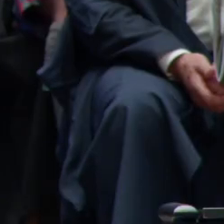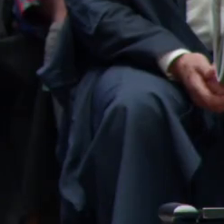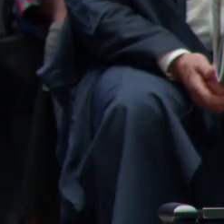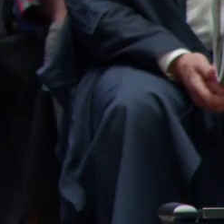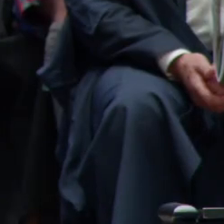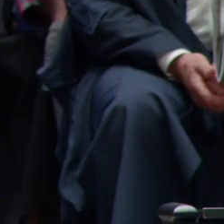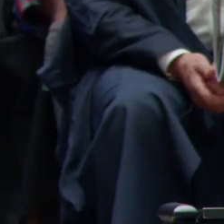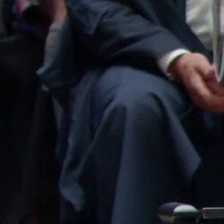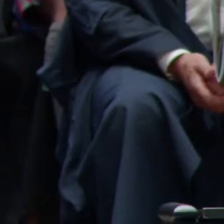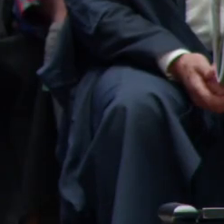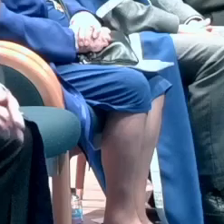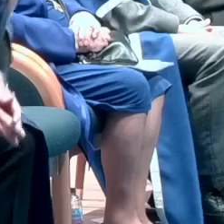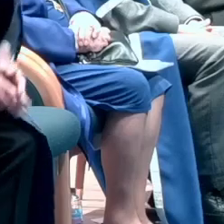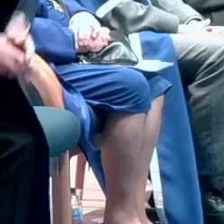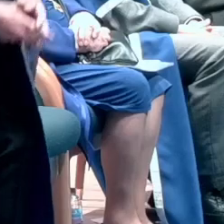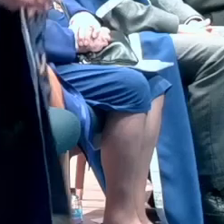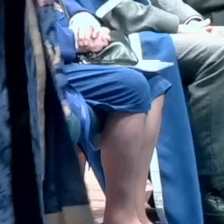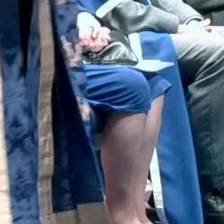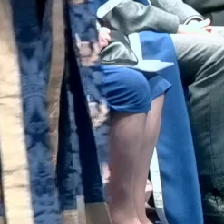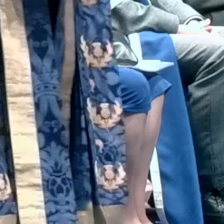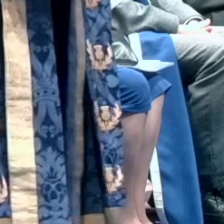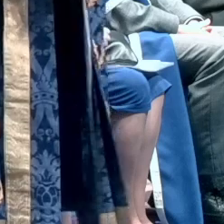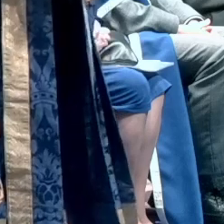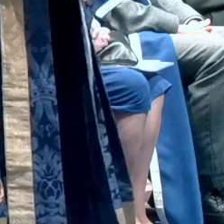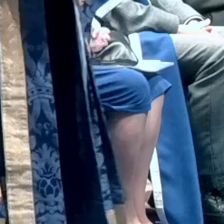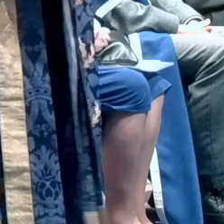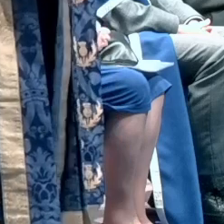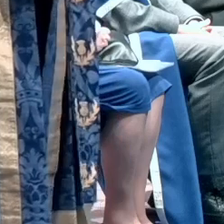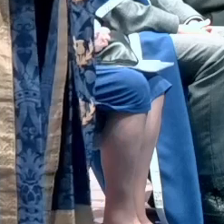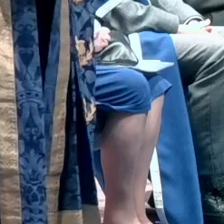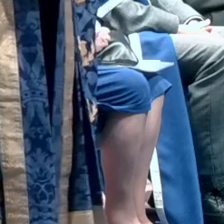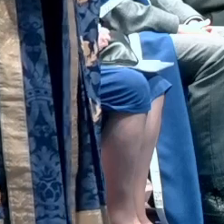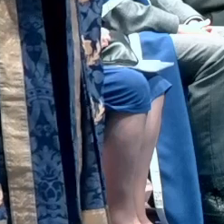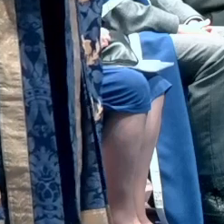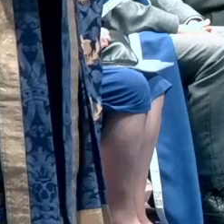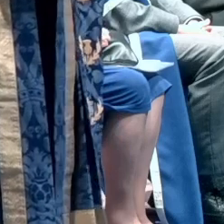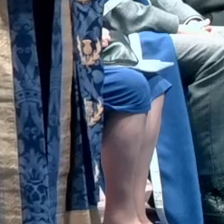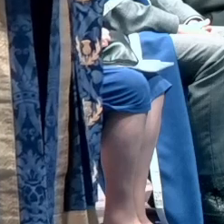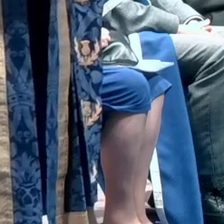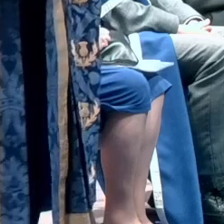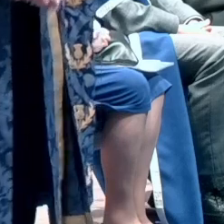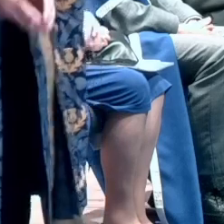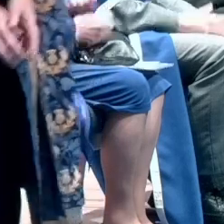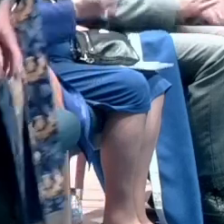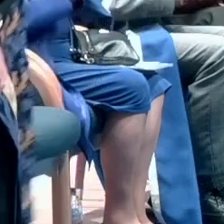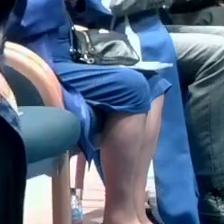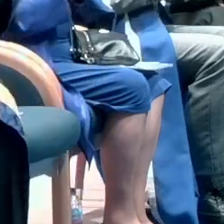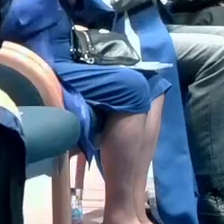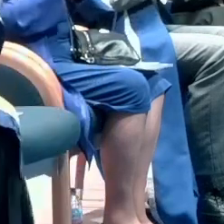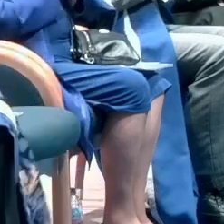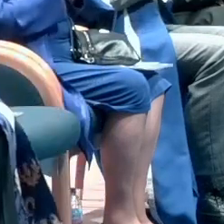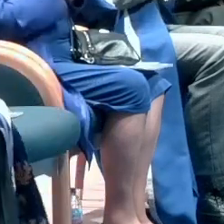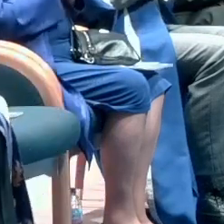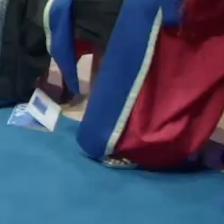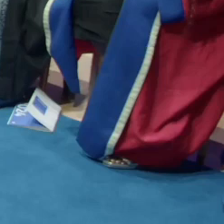been unable to attend this ceremony. By the authority of the Senate, I confer these degrees.